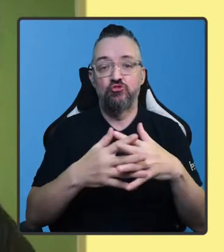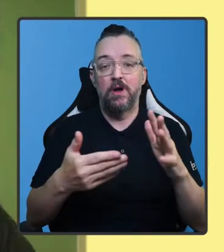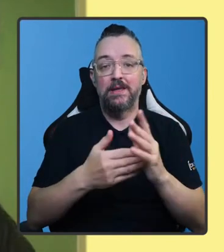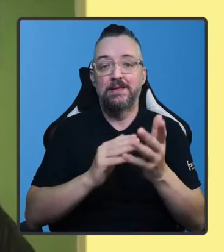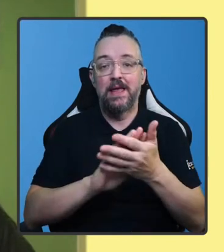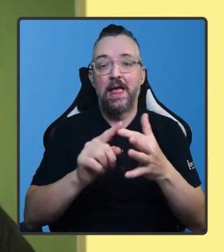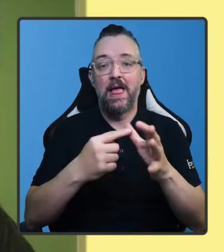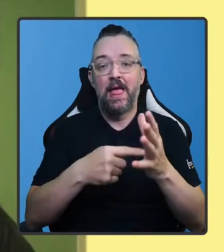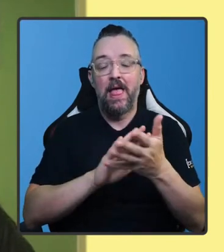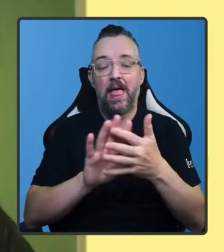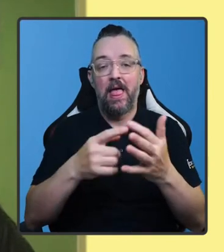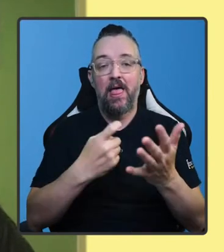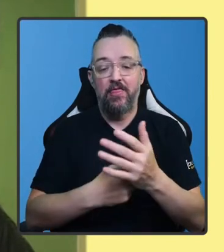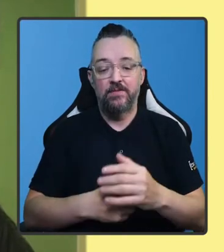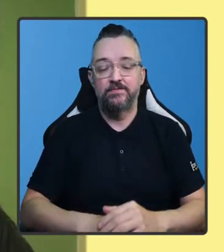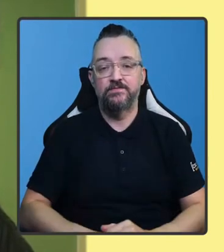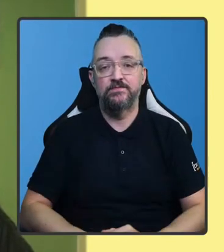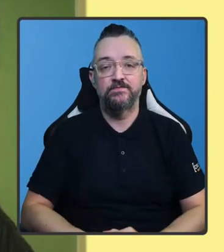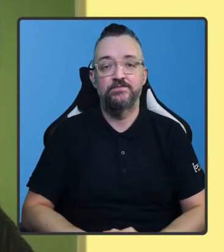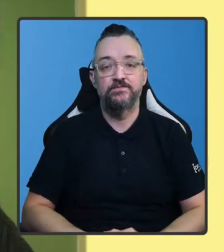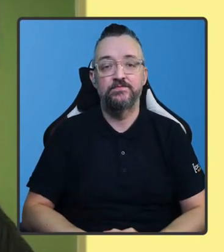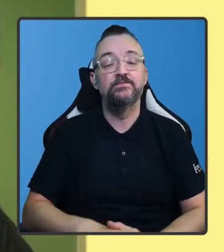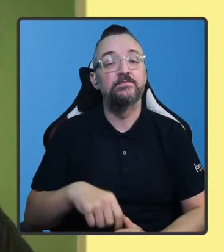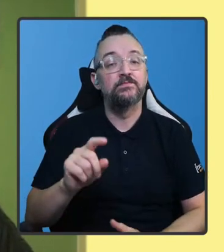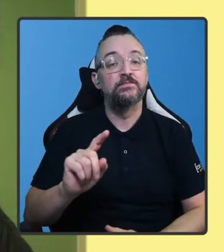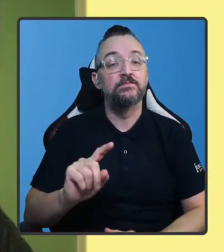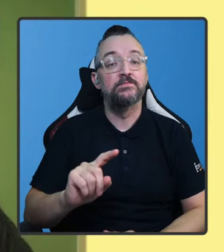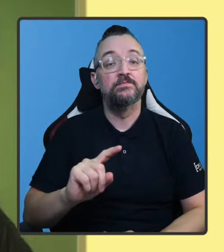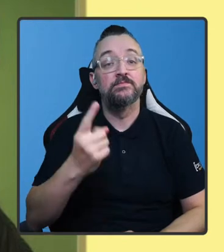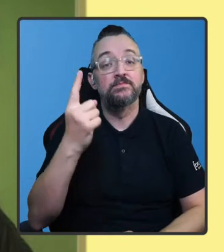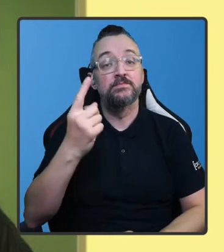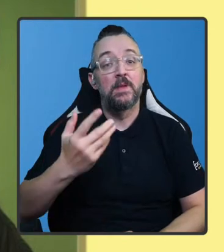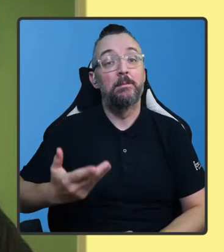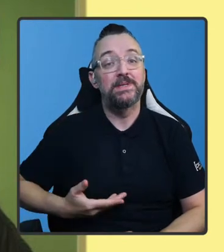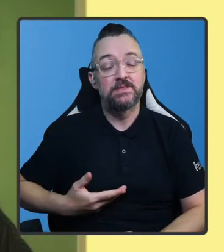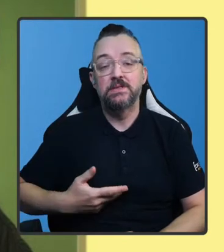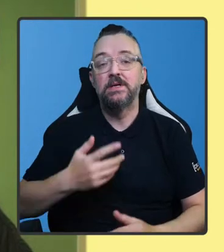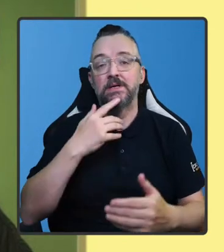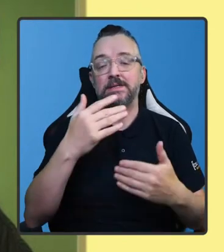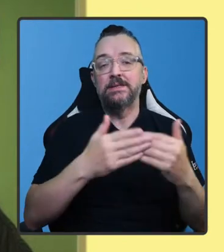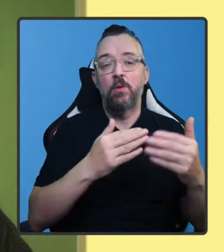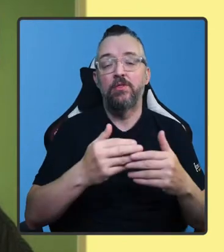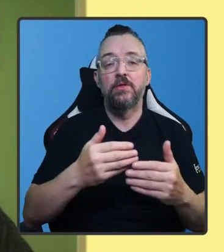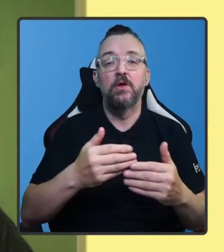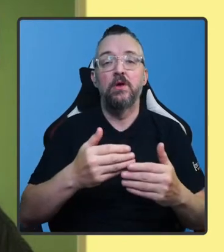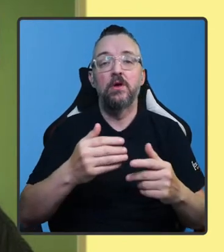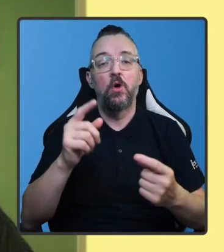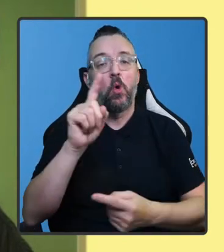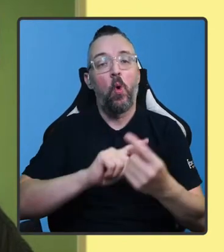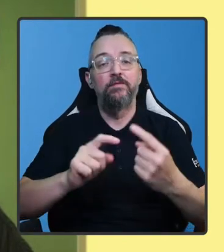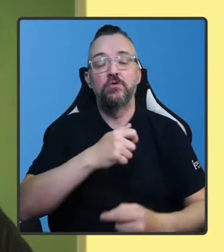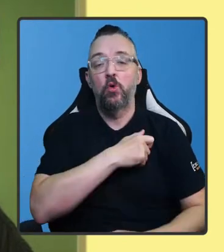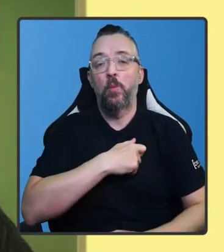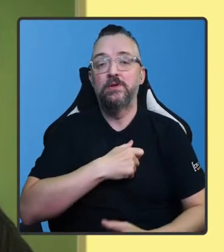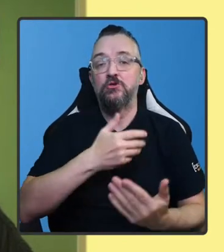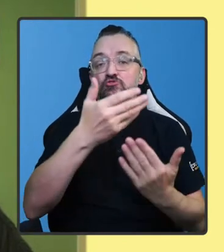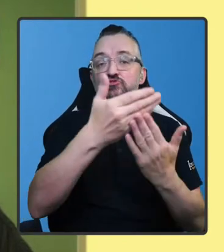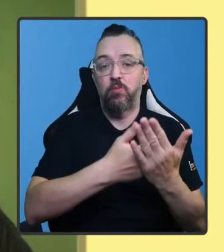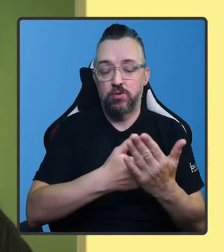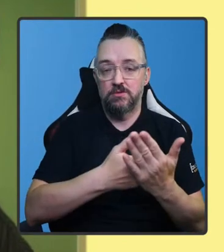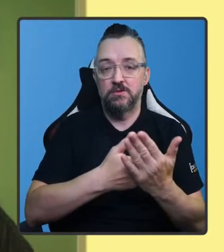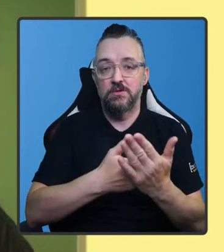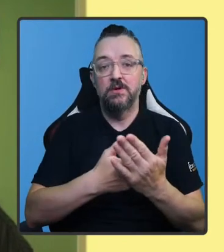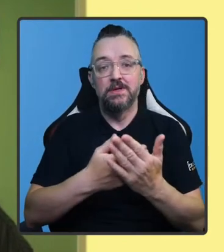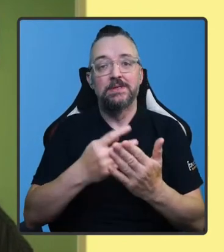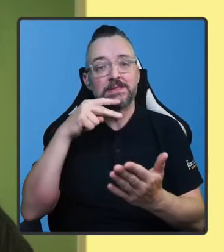So our first order of business for today is to deal with the report of the Conferences Committee and our standing orders for